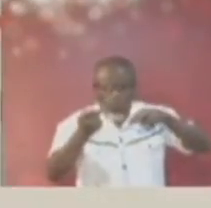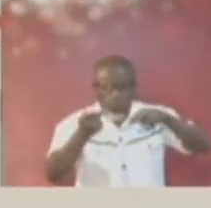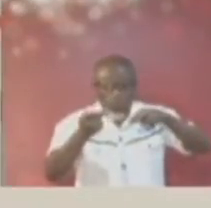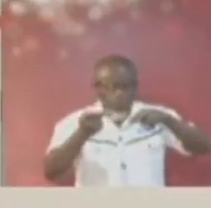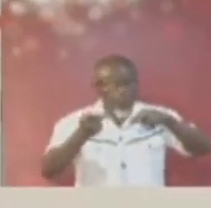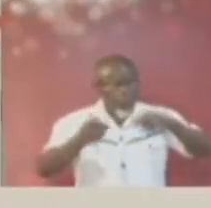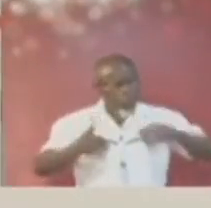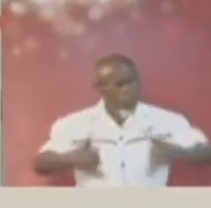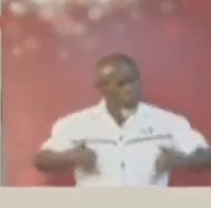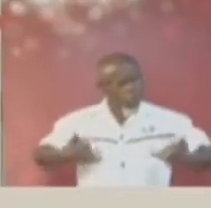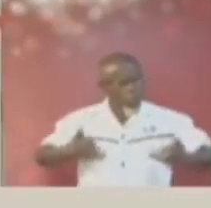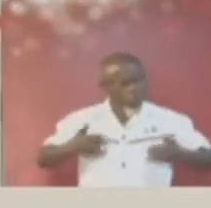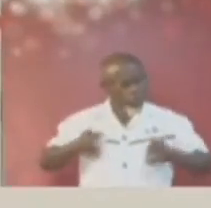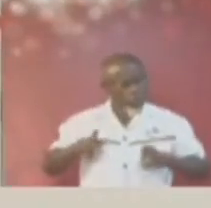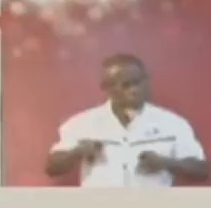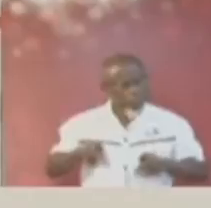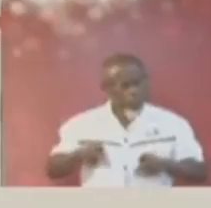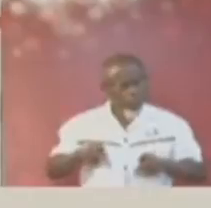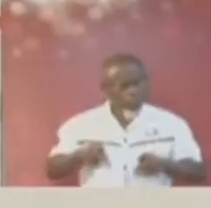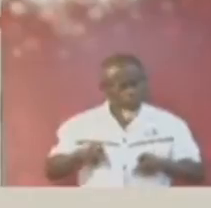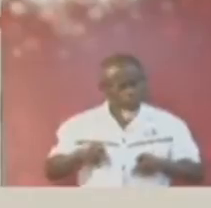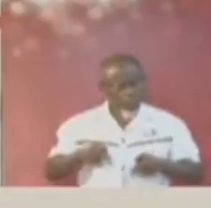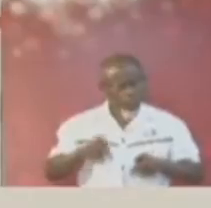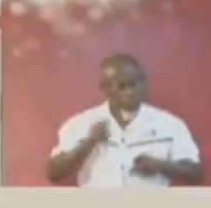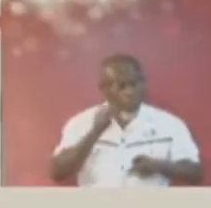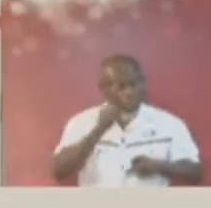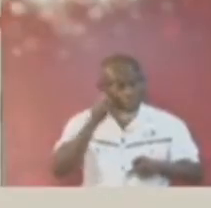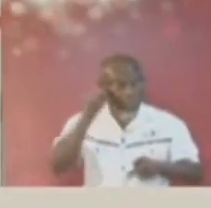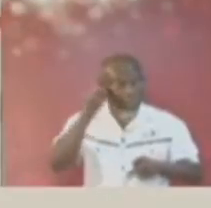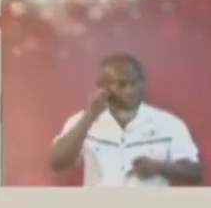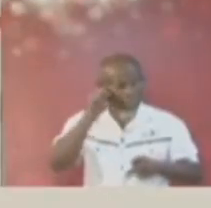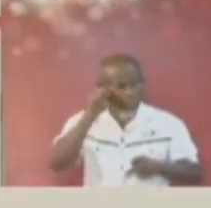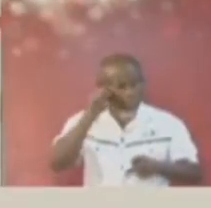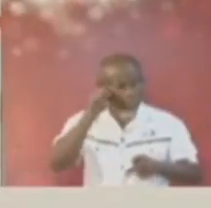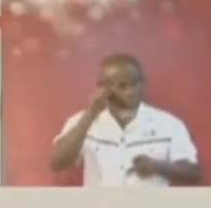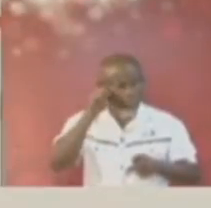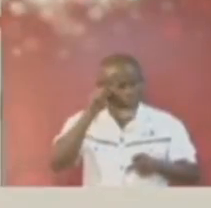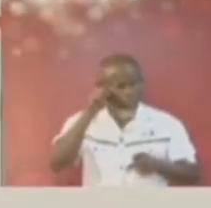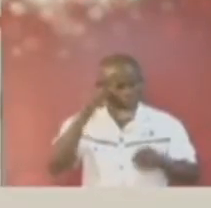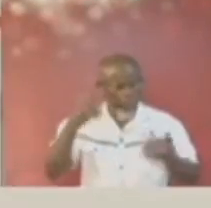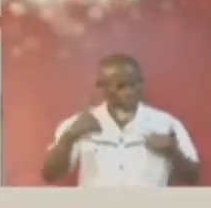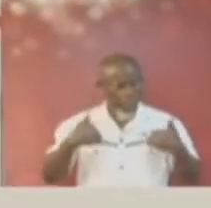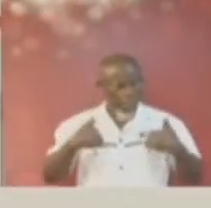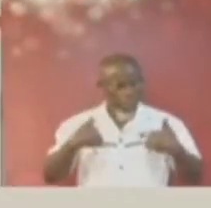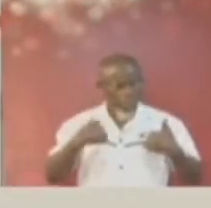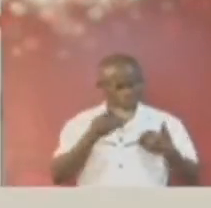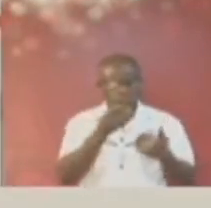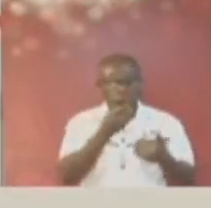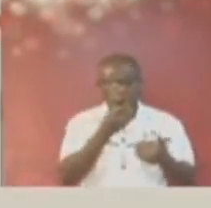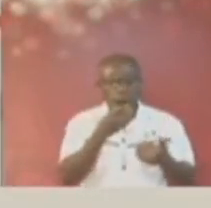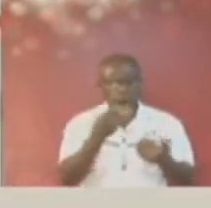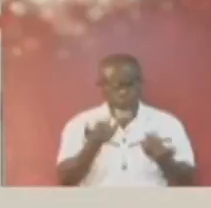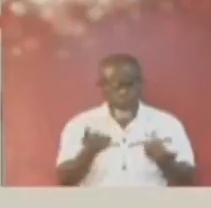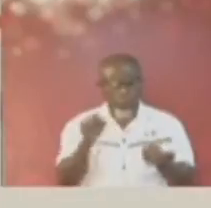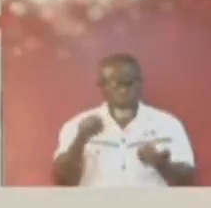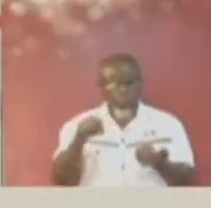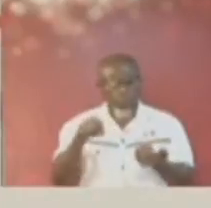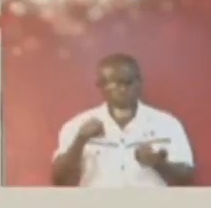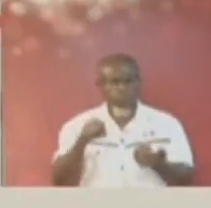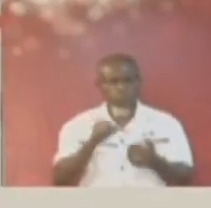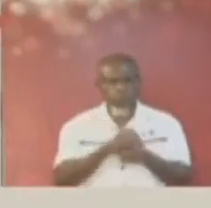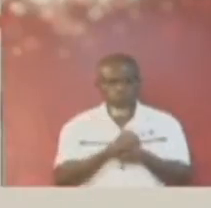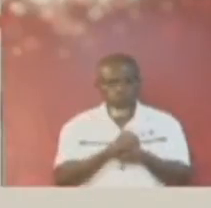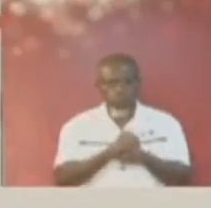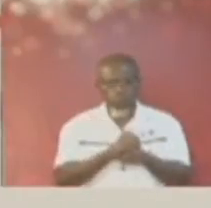younger folks, that is in their teenage years, are getting diabetes. The data that we have starts at